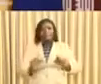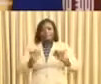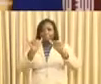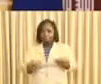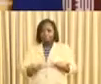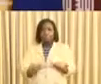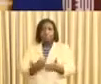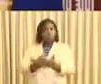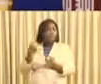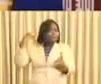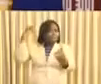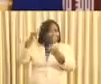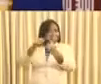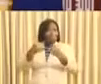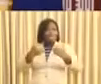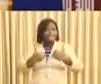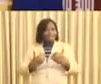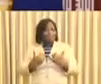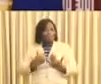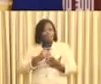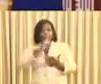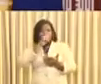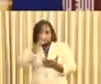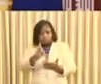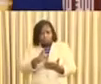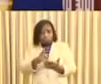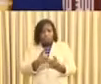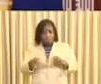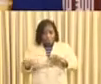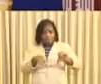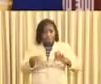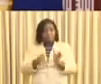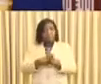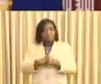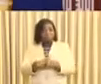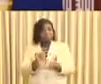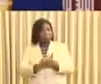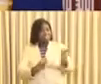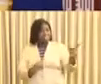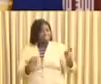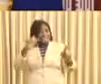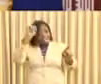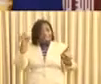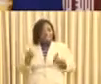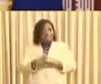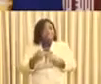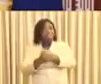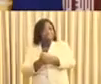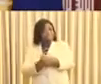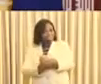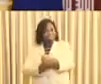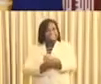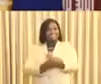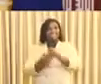of the virus. This consensus is supported by data and science, and I'm also